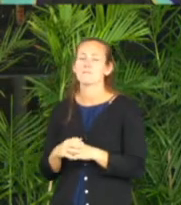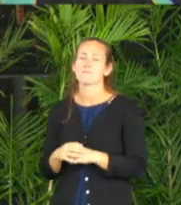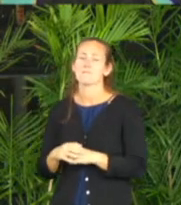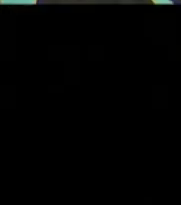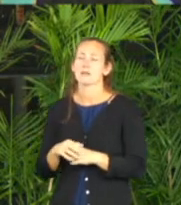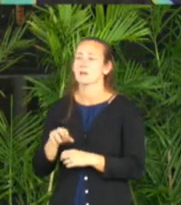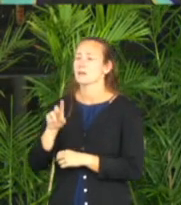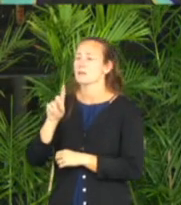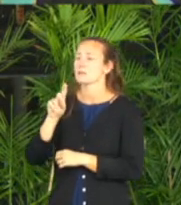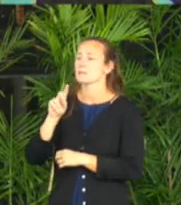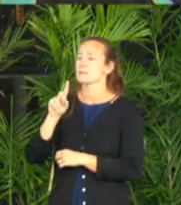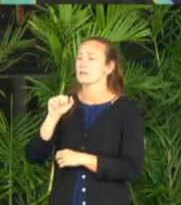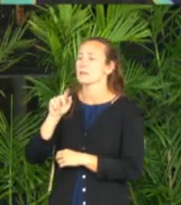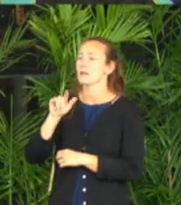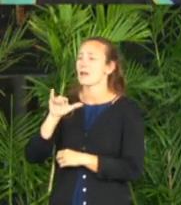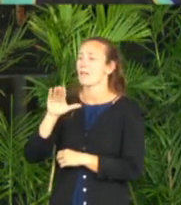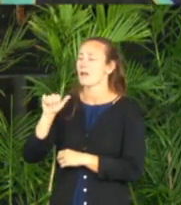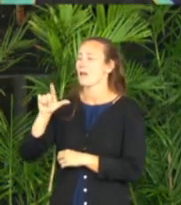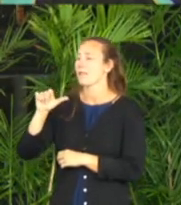Aniela Lahiri.